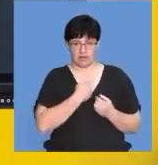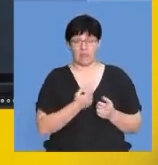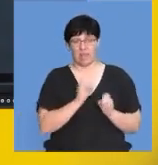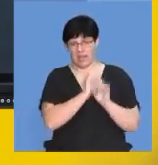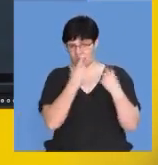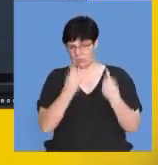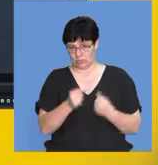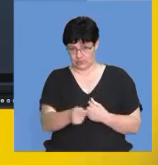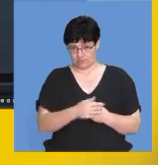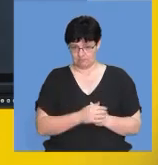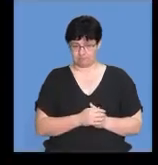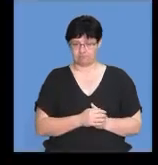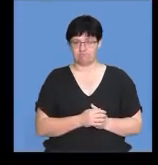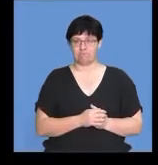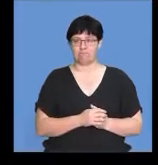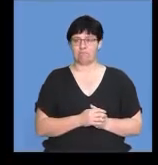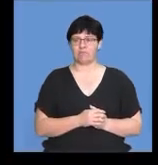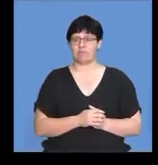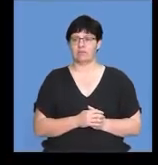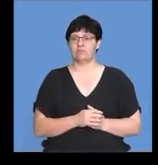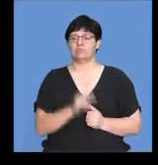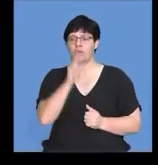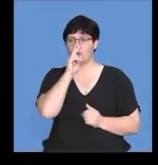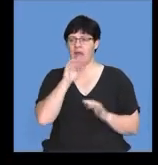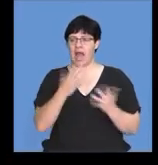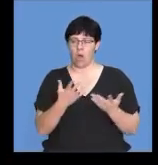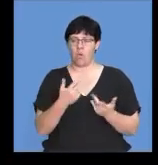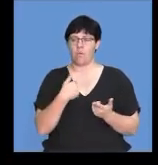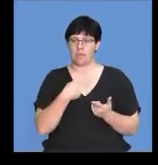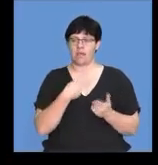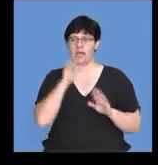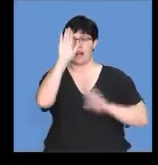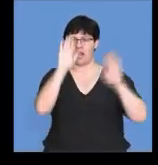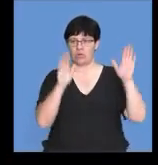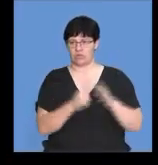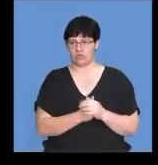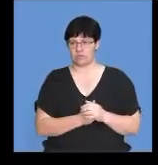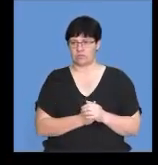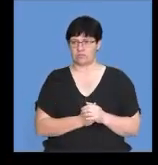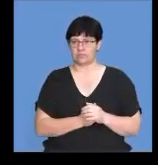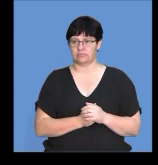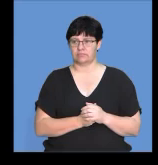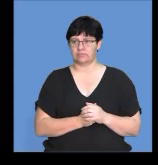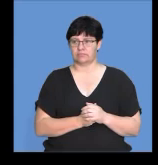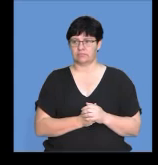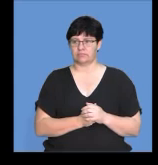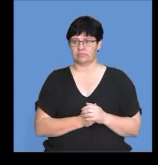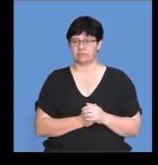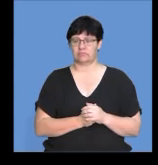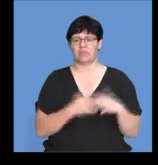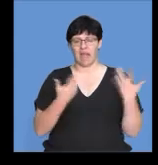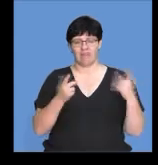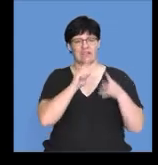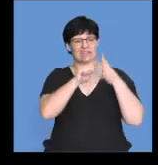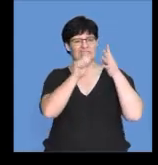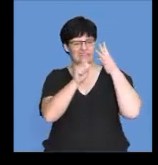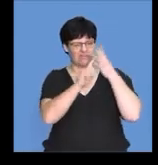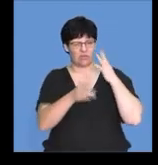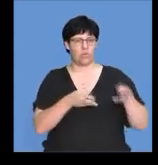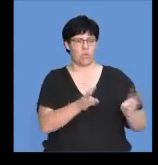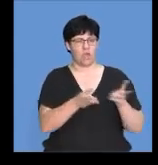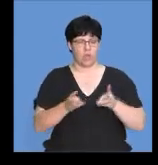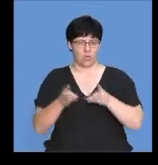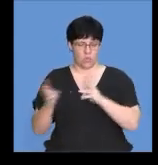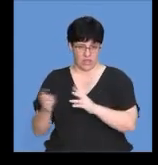example. So let's look at how I would have laid out a genetic cross. Now guys, there's different ways of laying